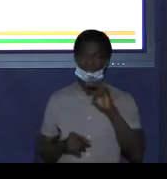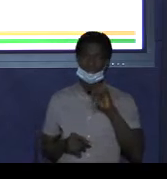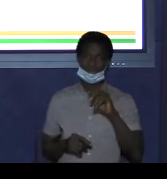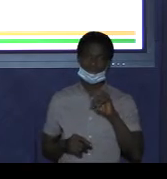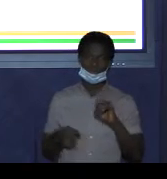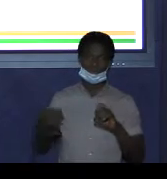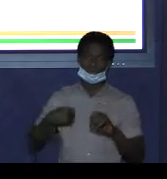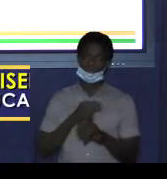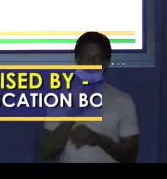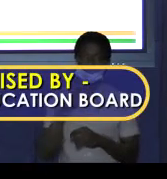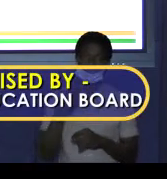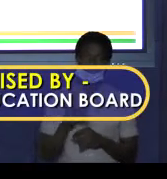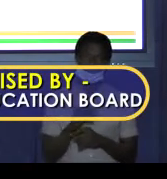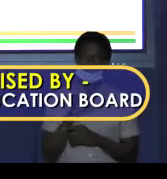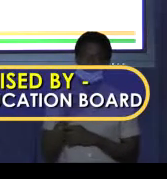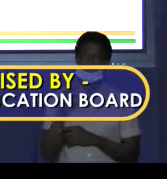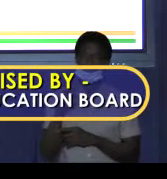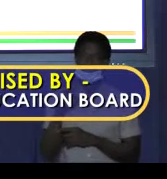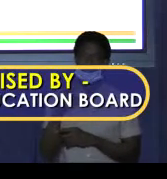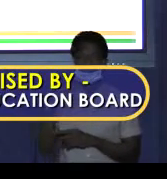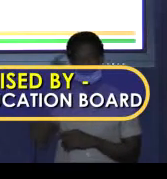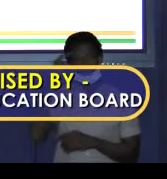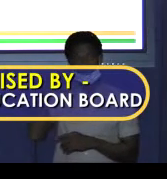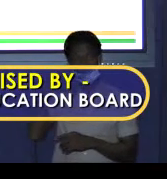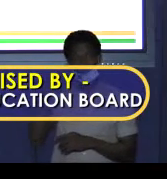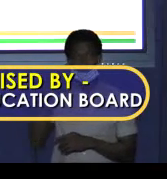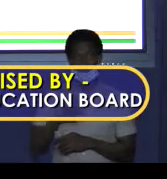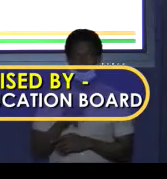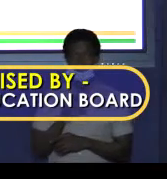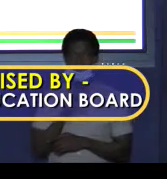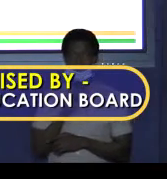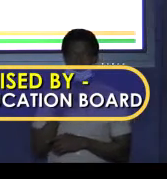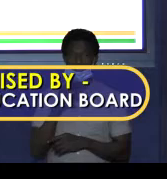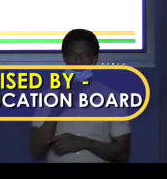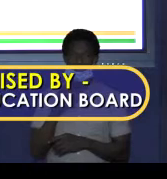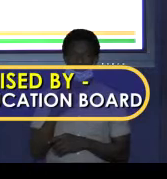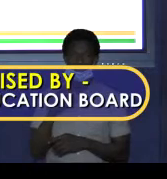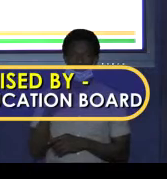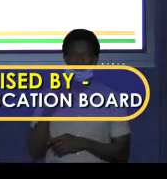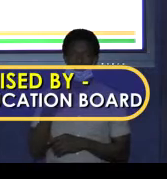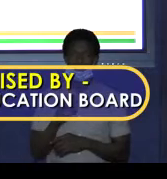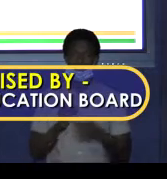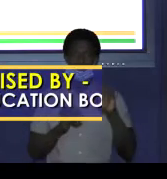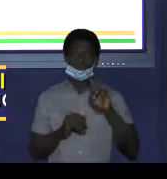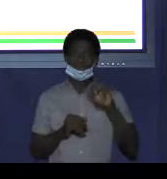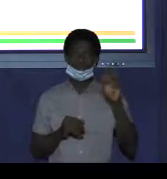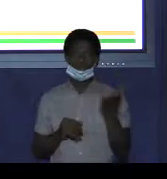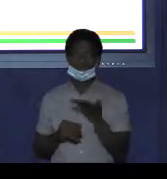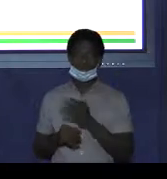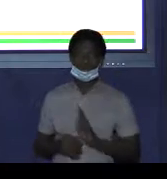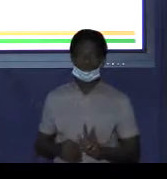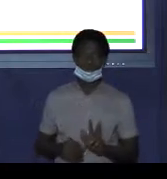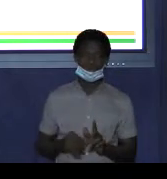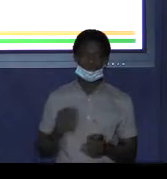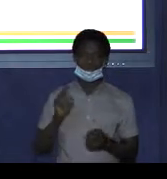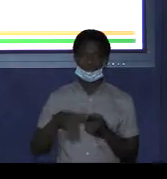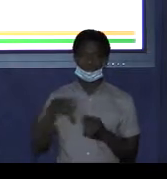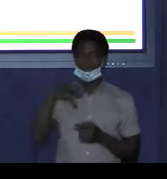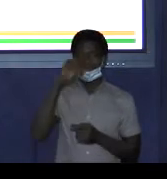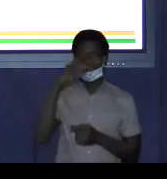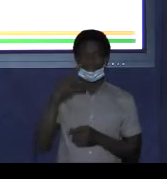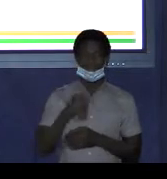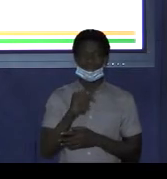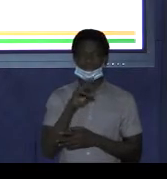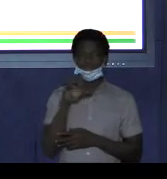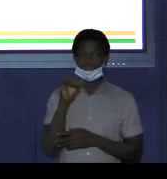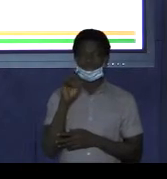cone. So we used the formula for finding the volume of a cylinder, but finding the 1/3 of it, we use that formula